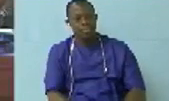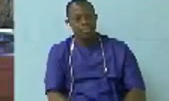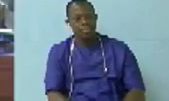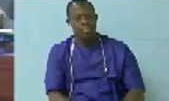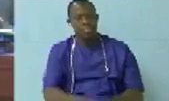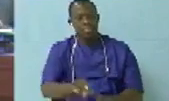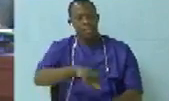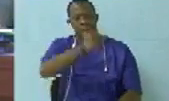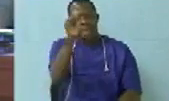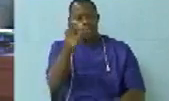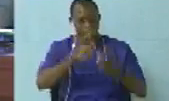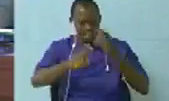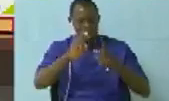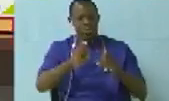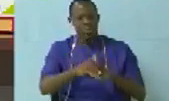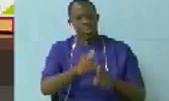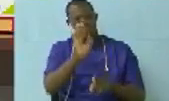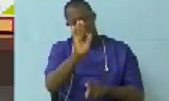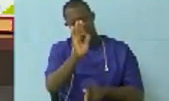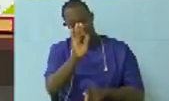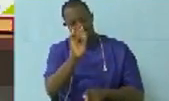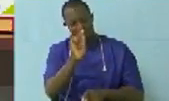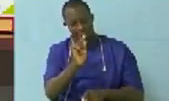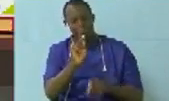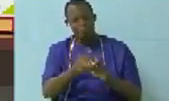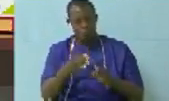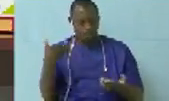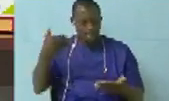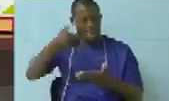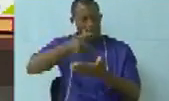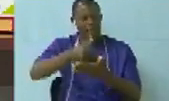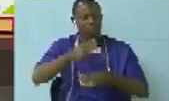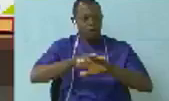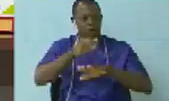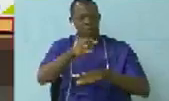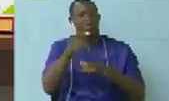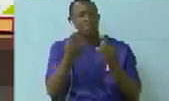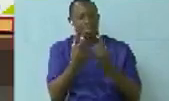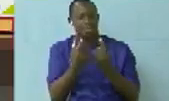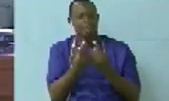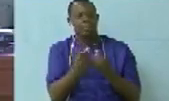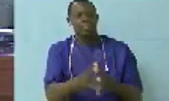And furthermore, just a moment, we will come to that.